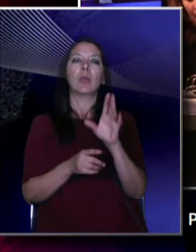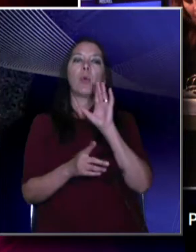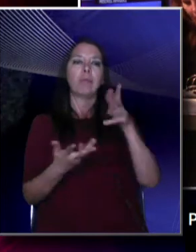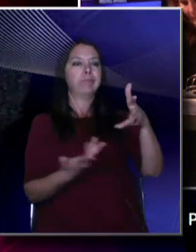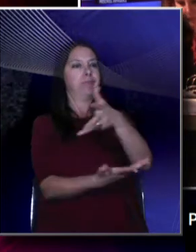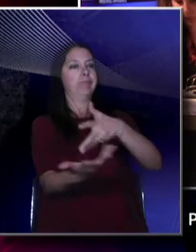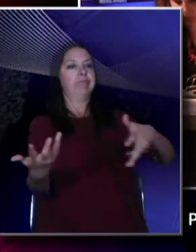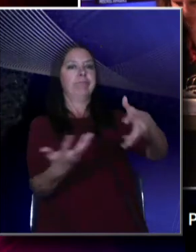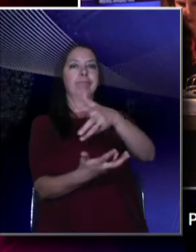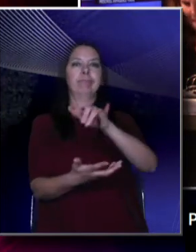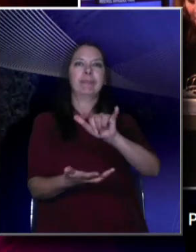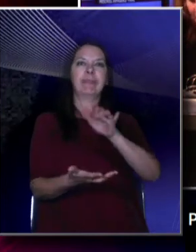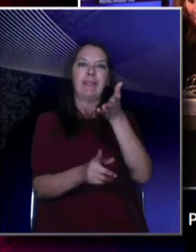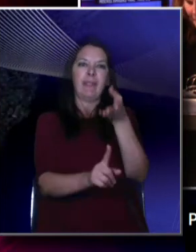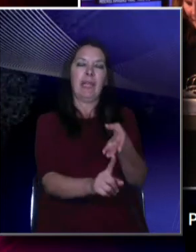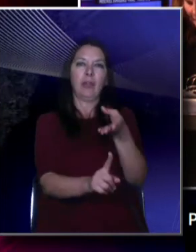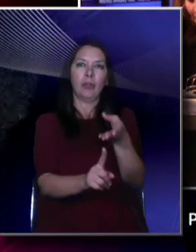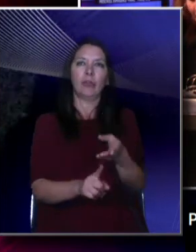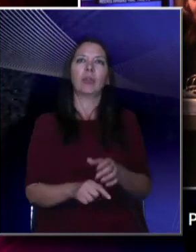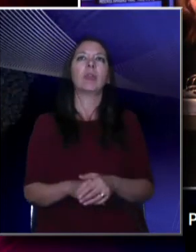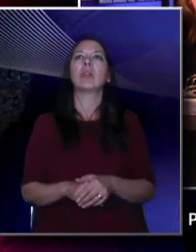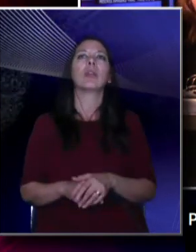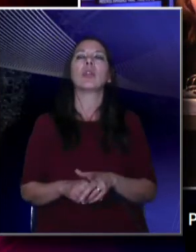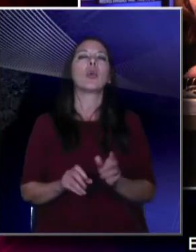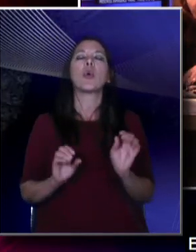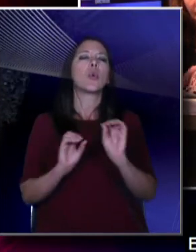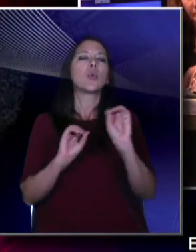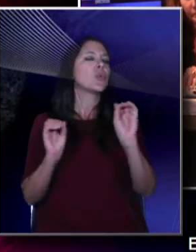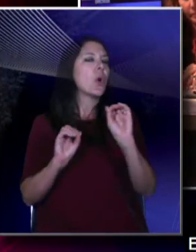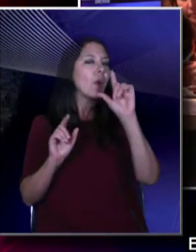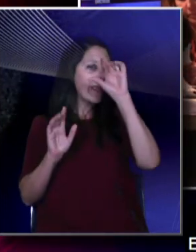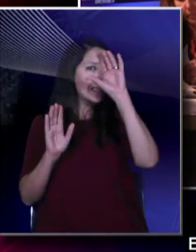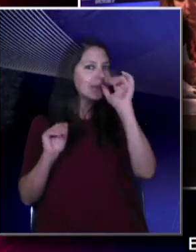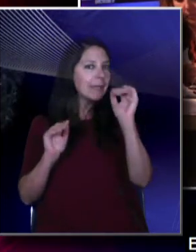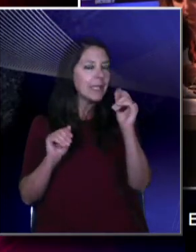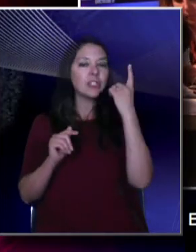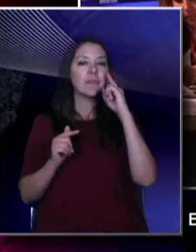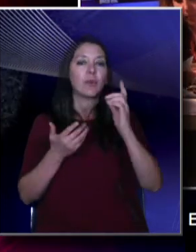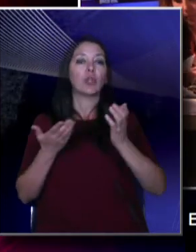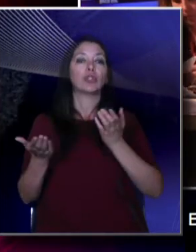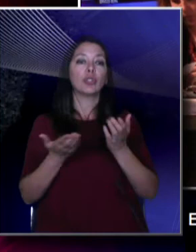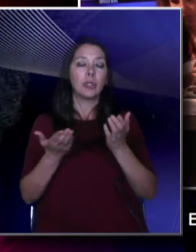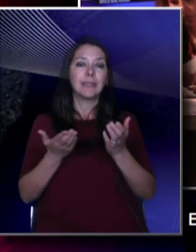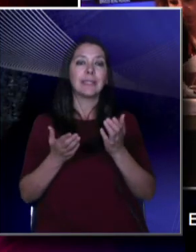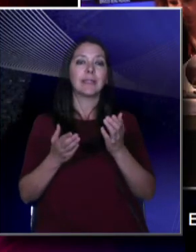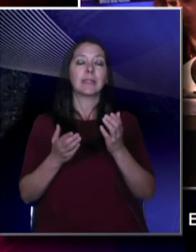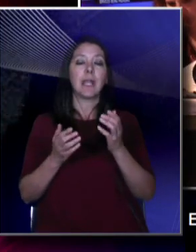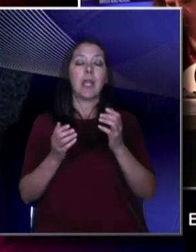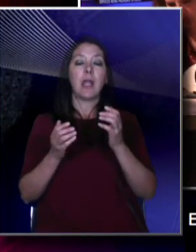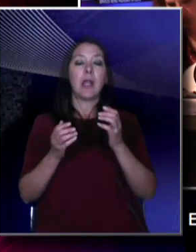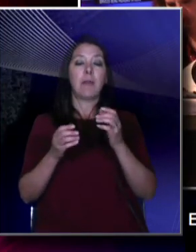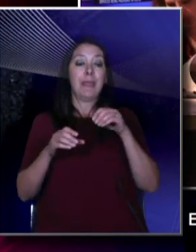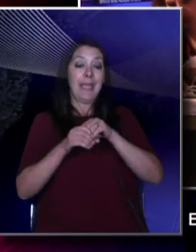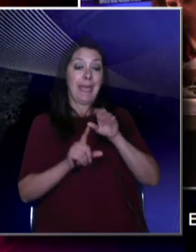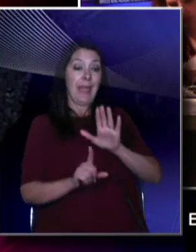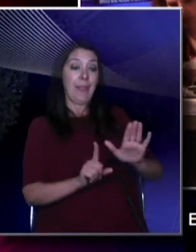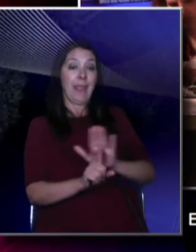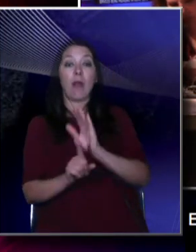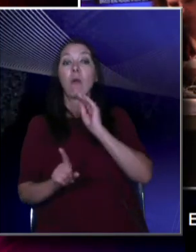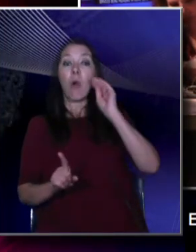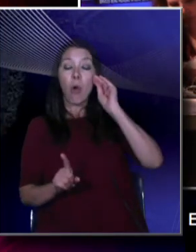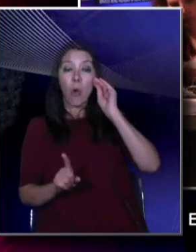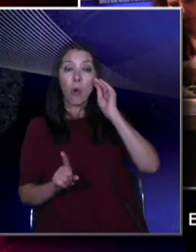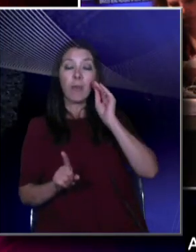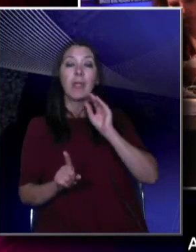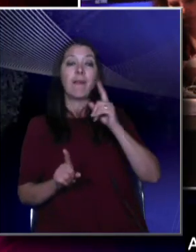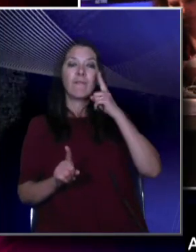there. There are no expectations of services being provided in the home with the family. And there's